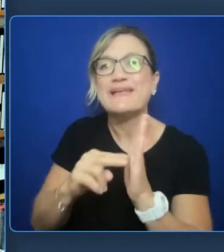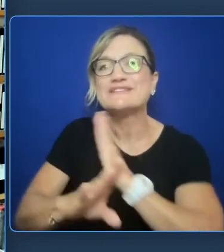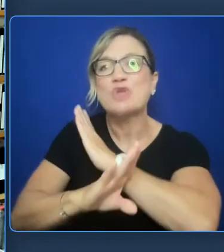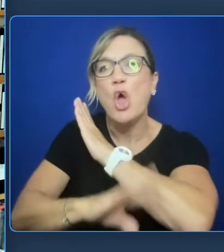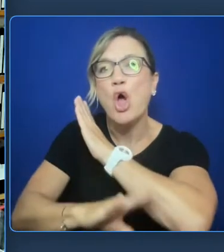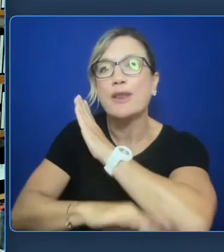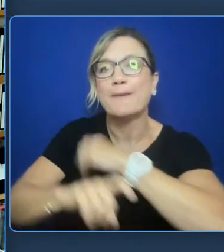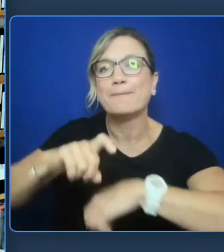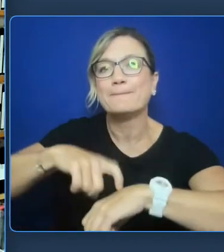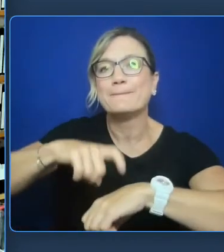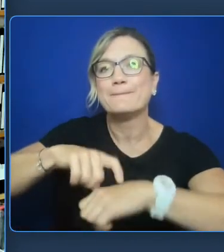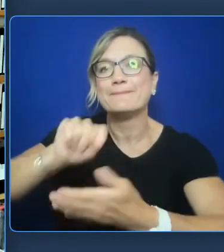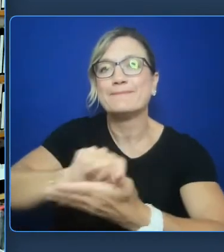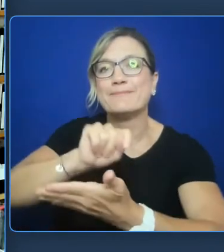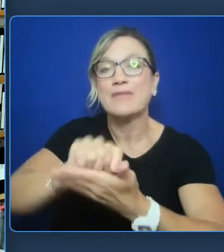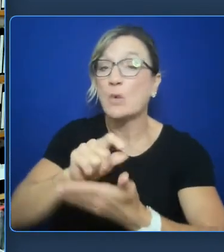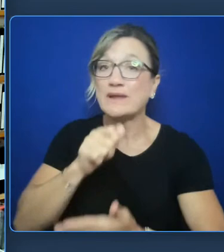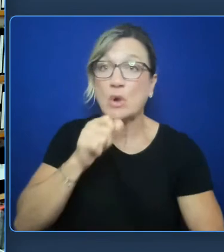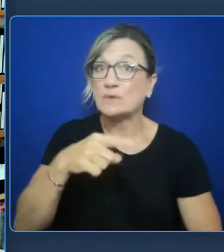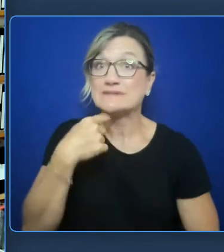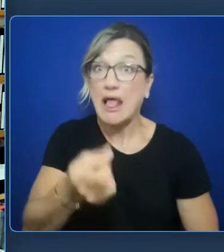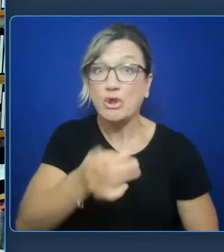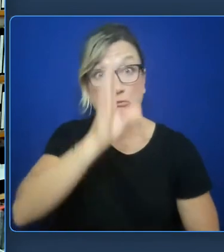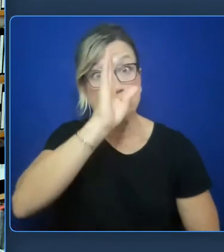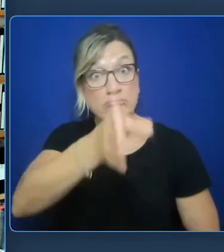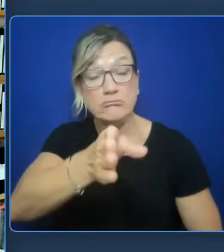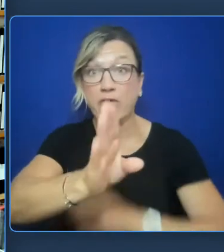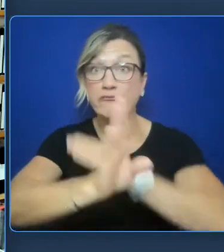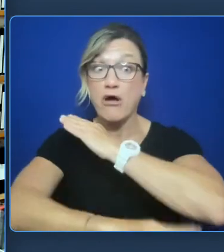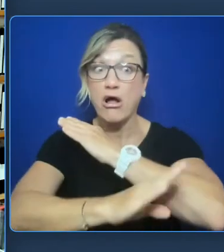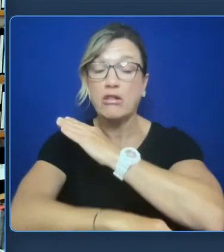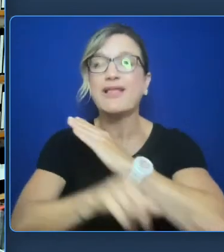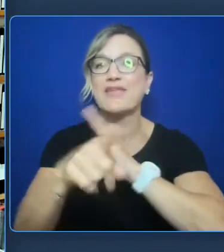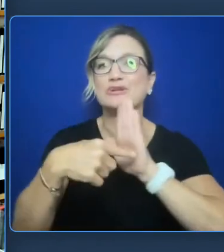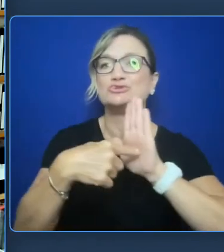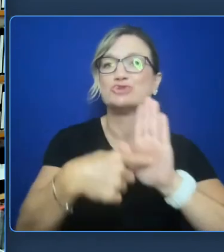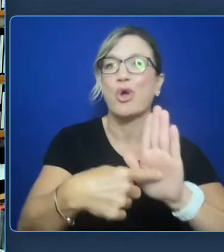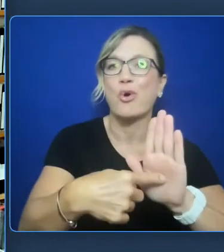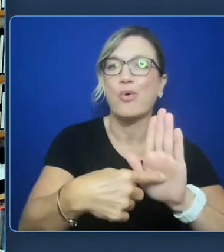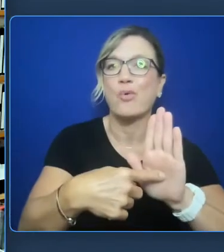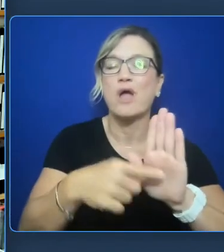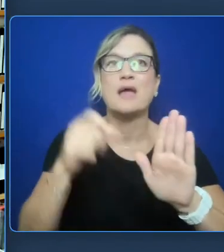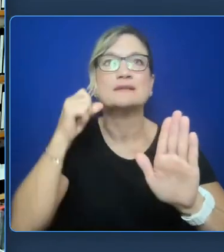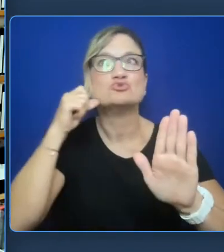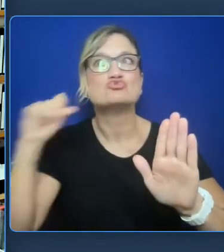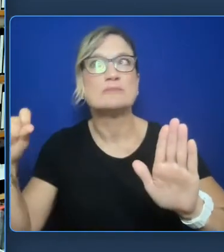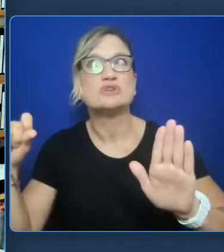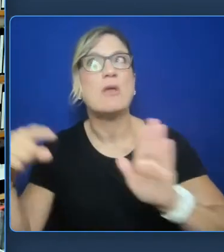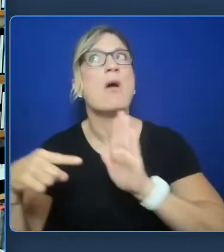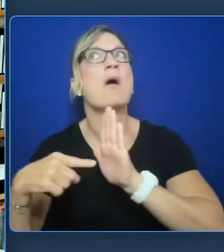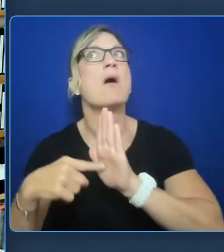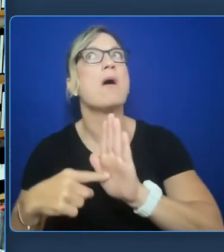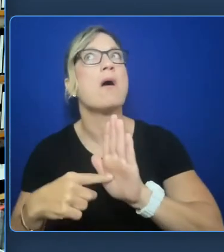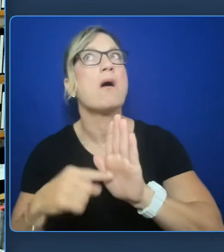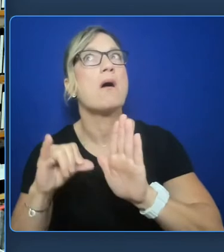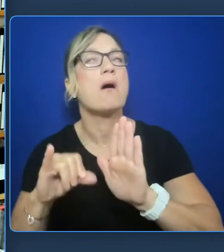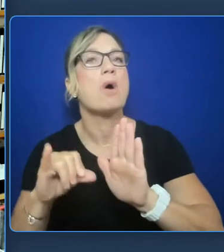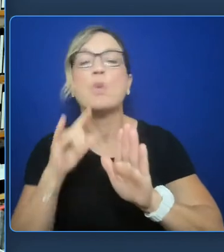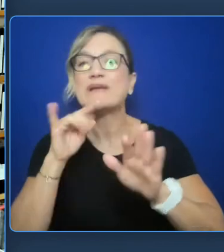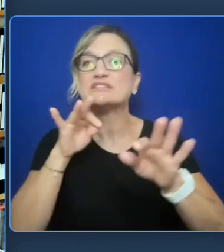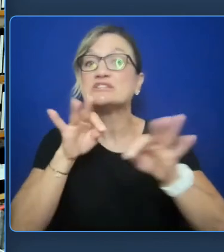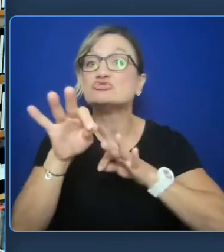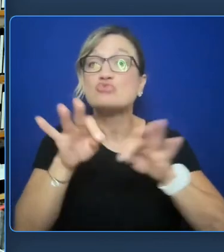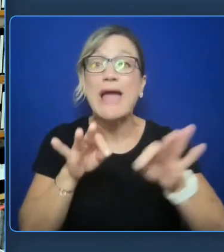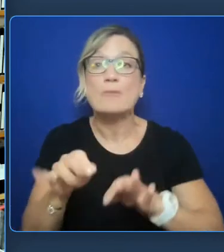autumn. We don't tell you it's autumn. We show you. Audio description, we describe, we don't